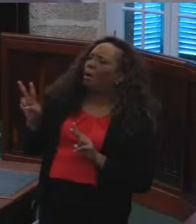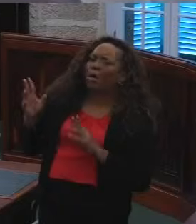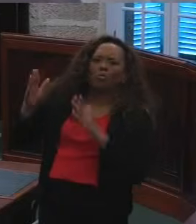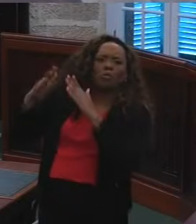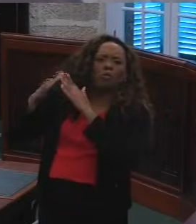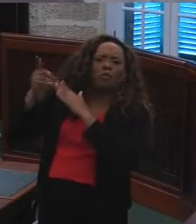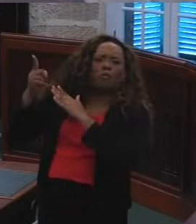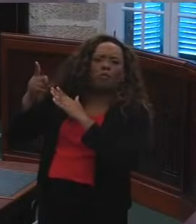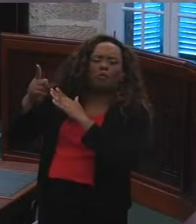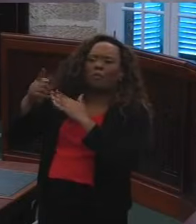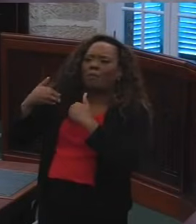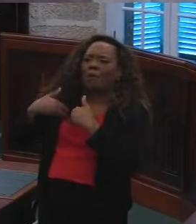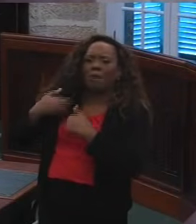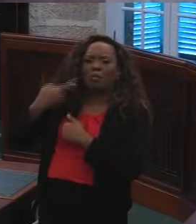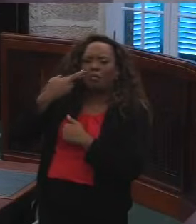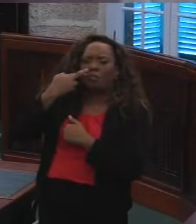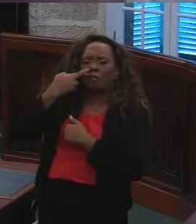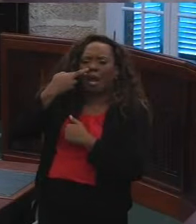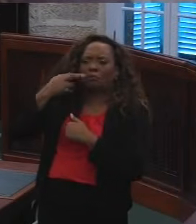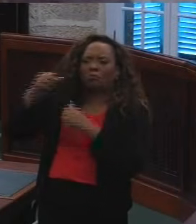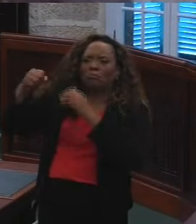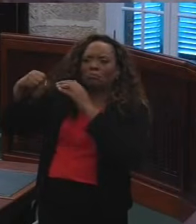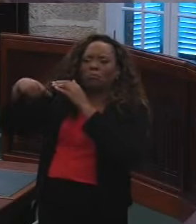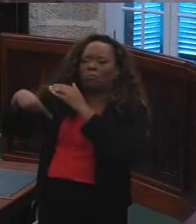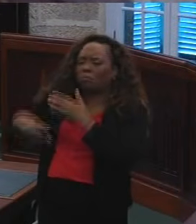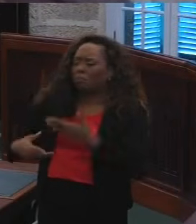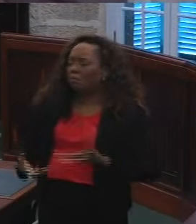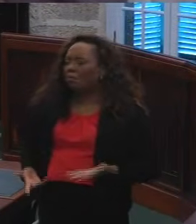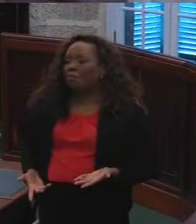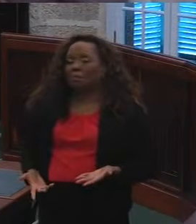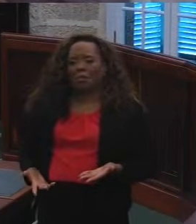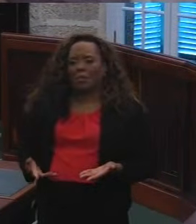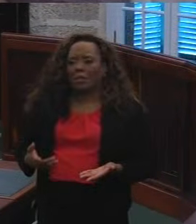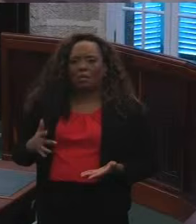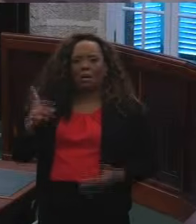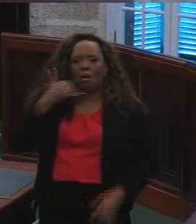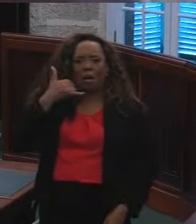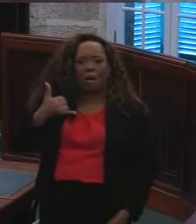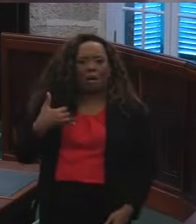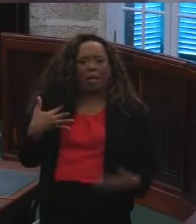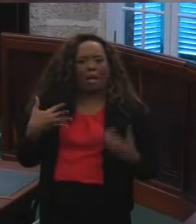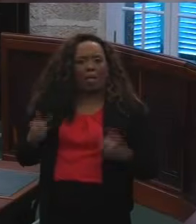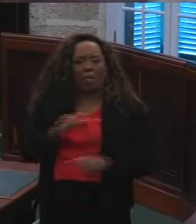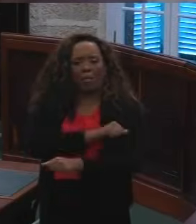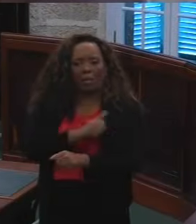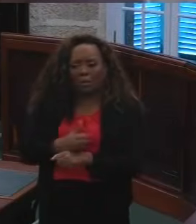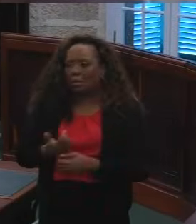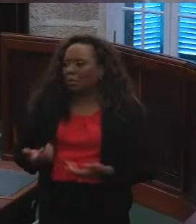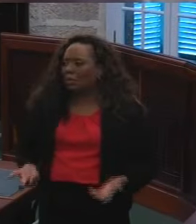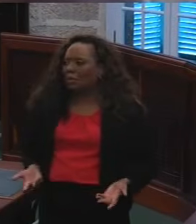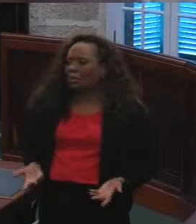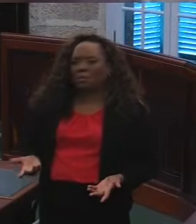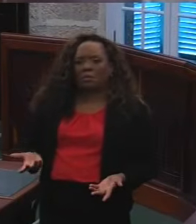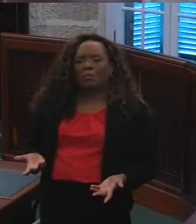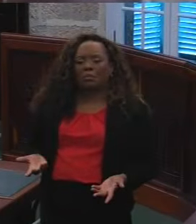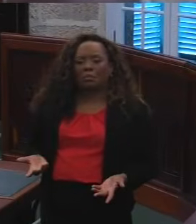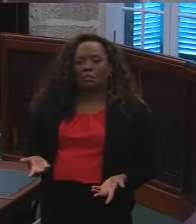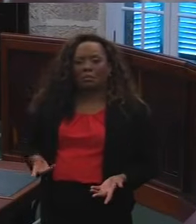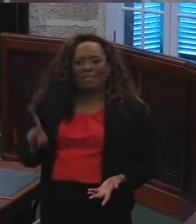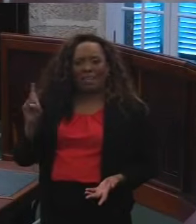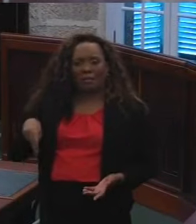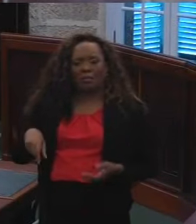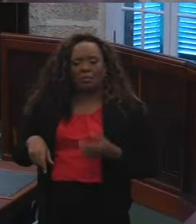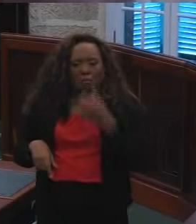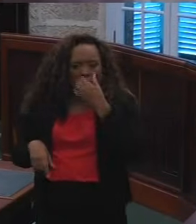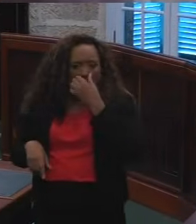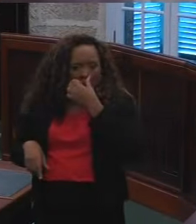There's a situation like leptospirosis or a vermin-borne disease, rodent-borne disease could